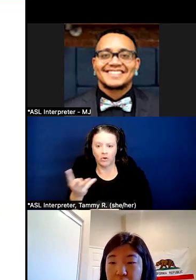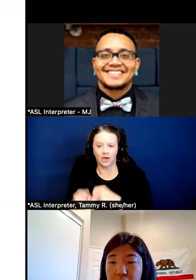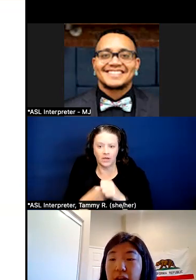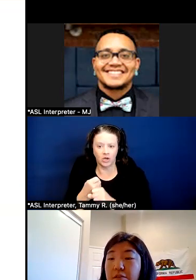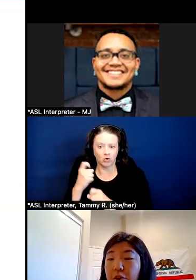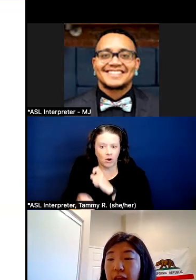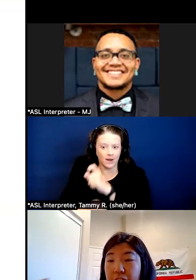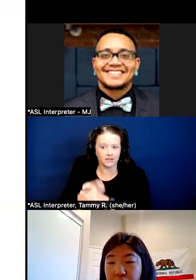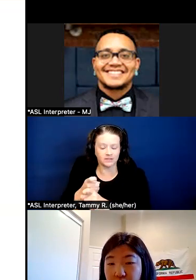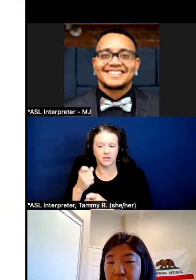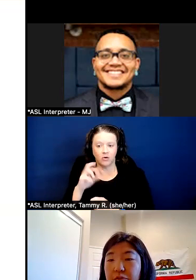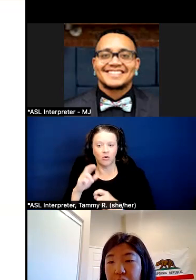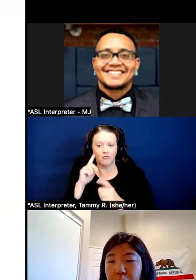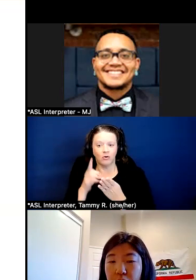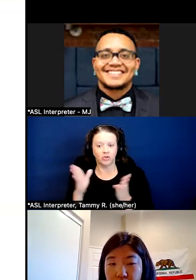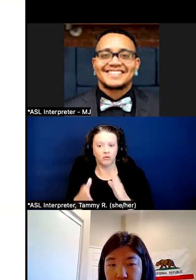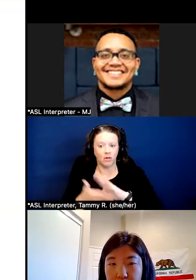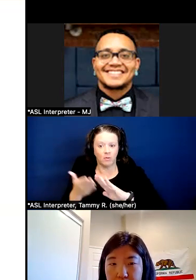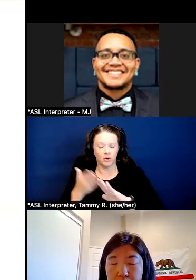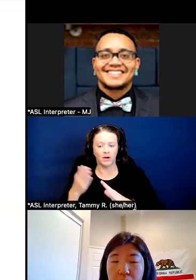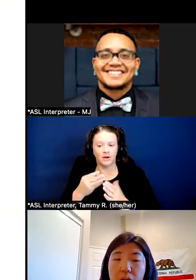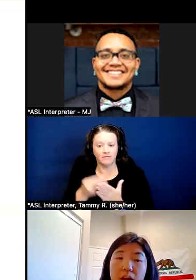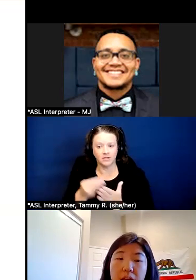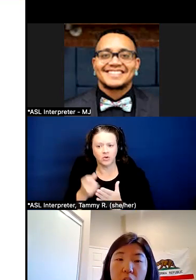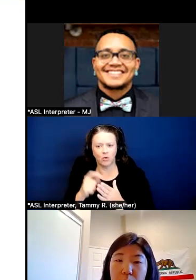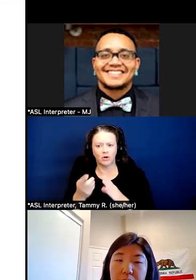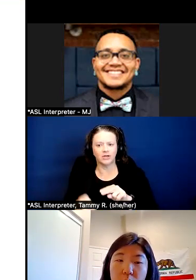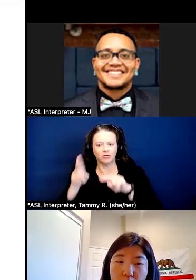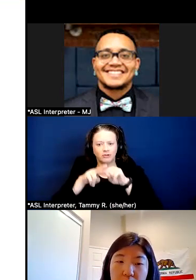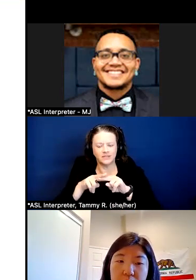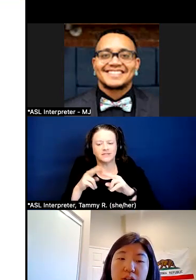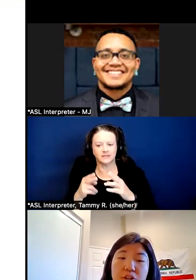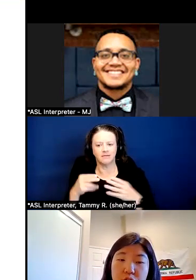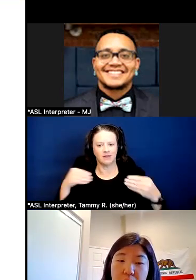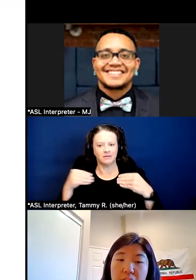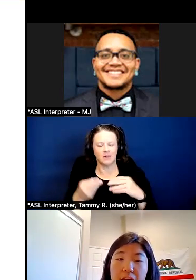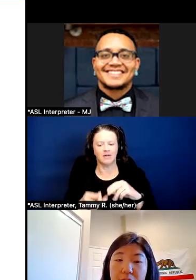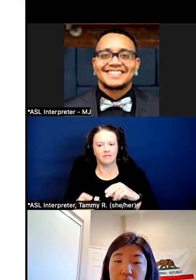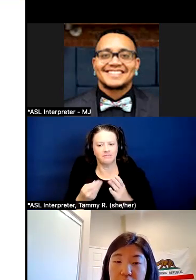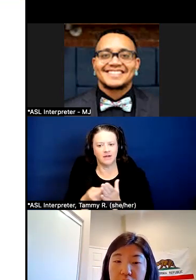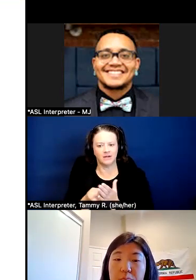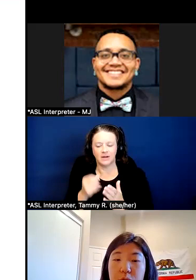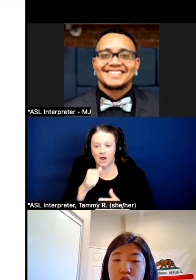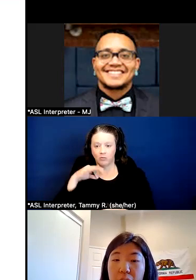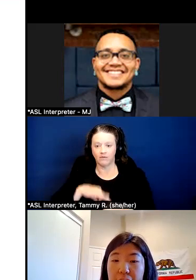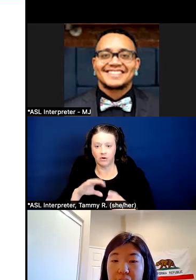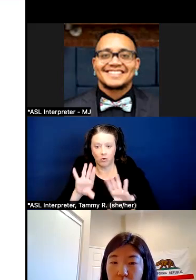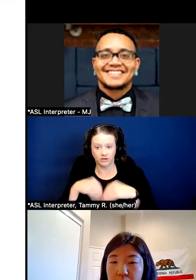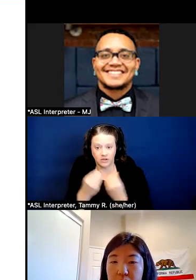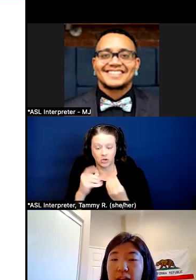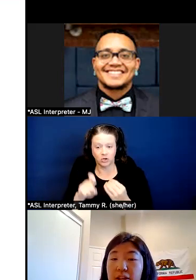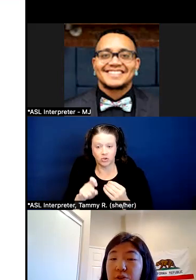operating funds for that increased flexible funding. And nonprofit orgs should create and foster mutual